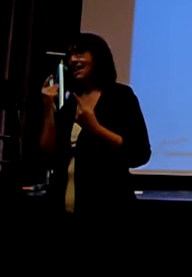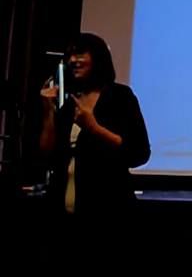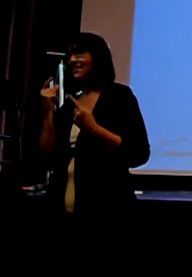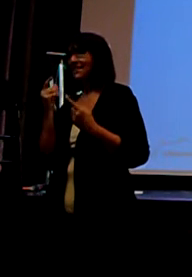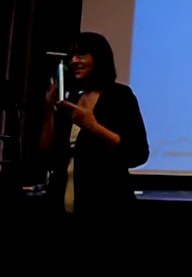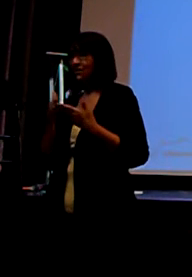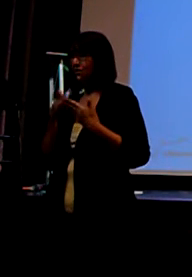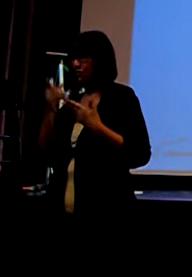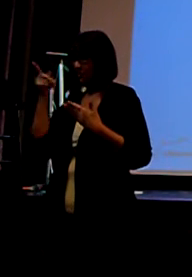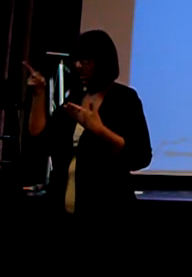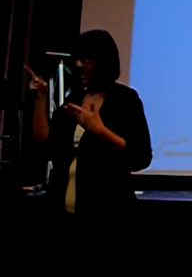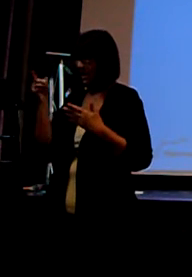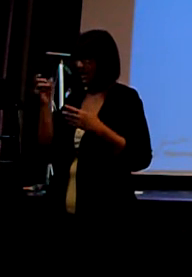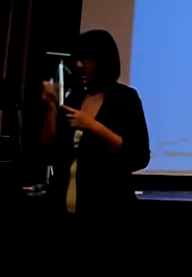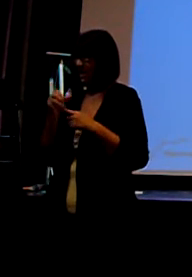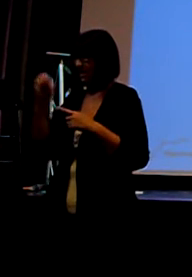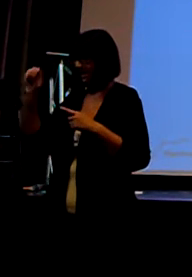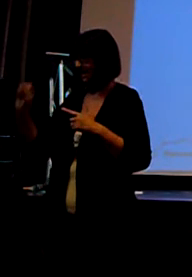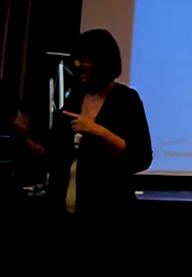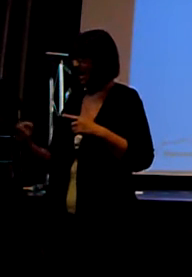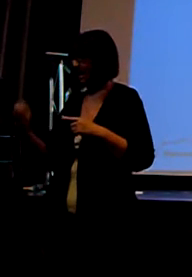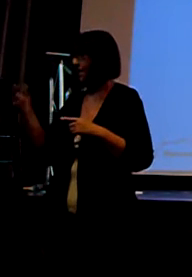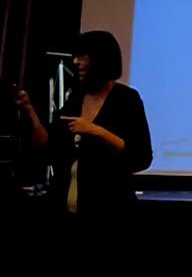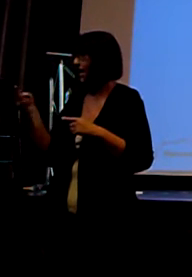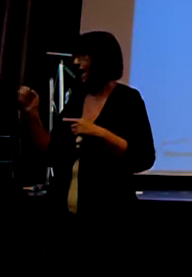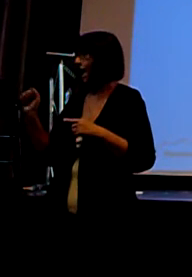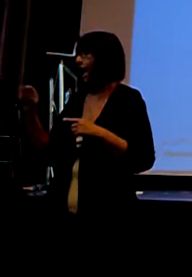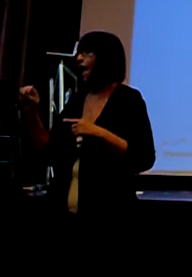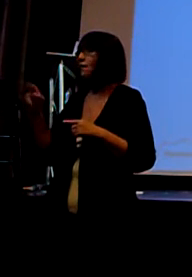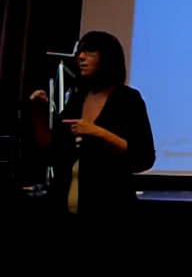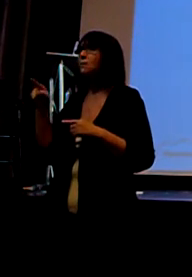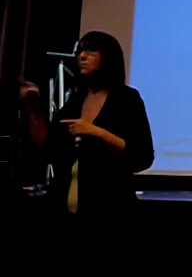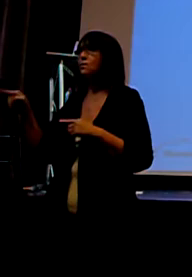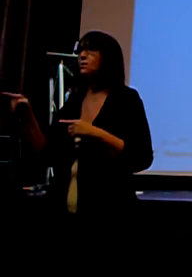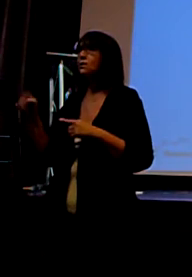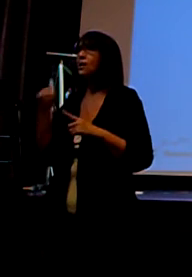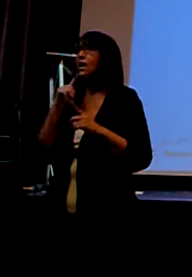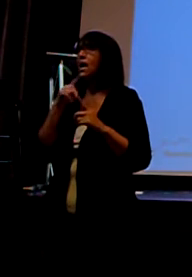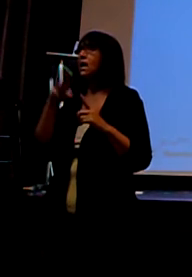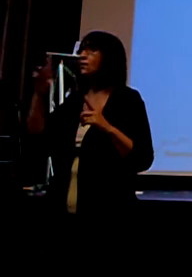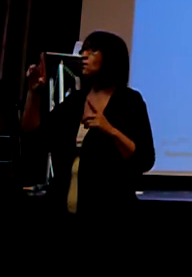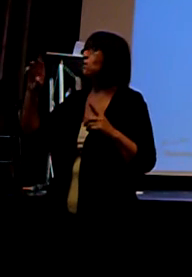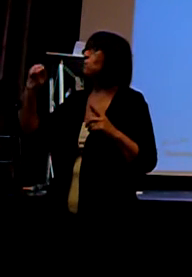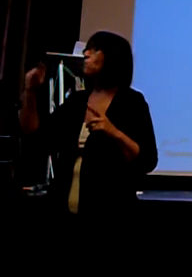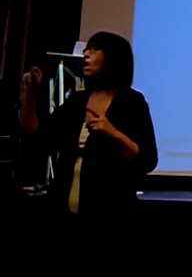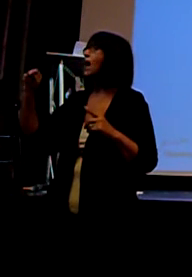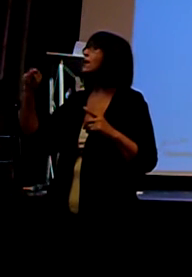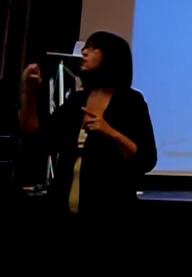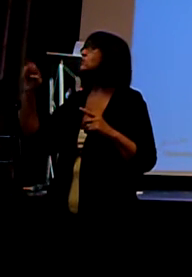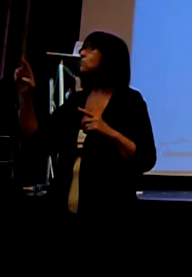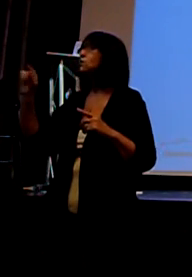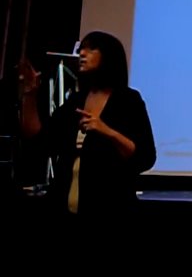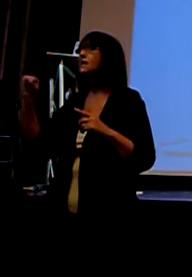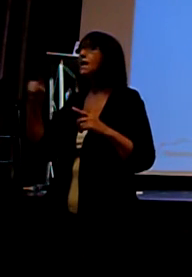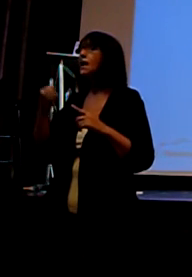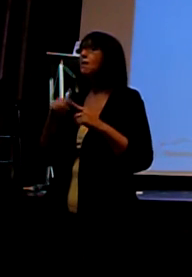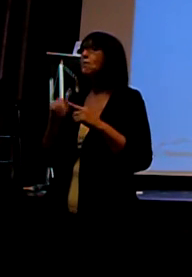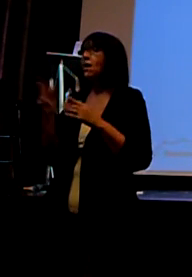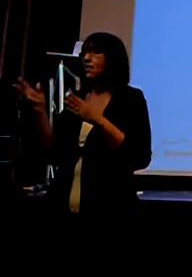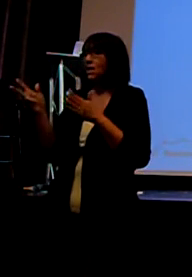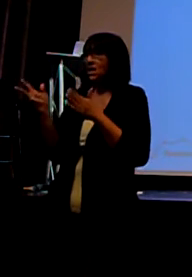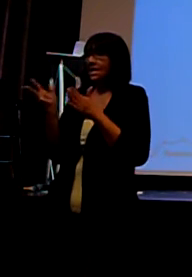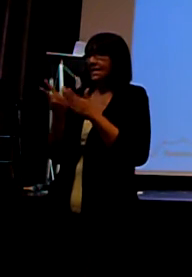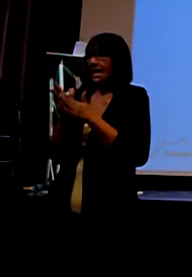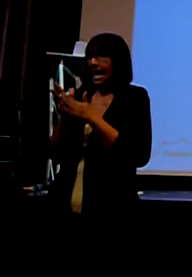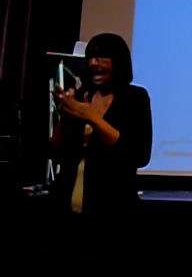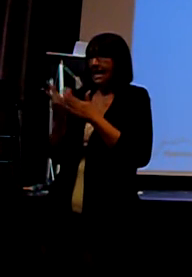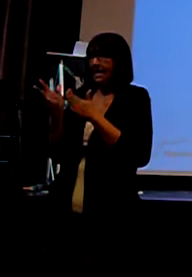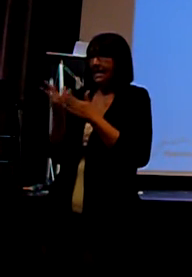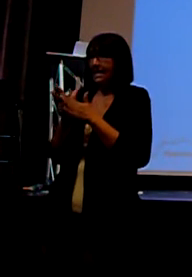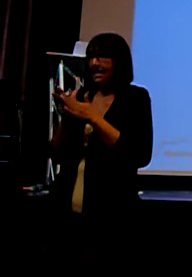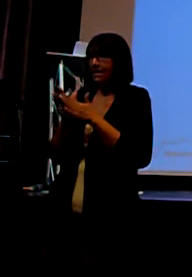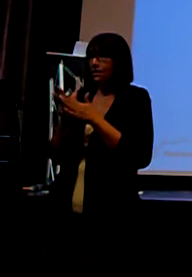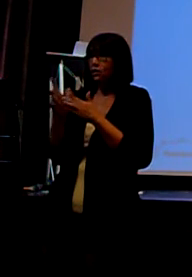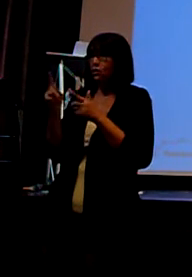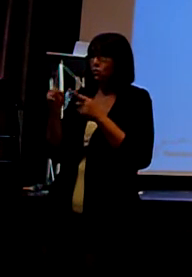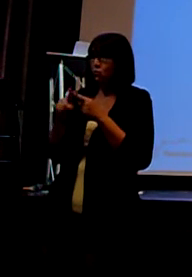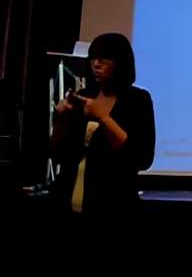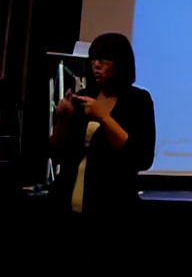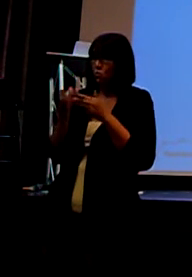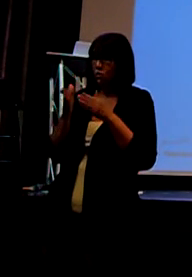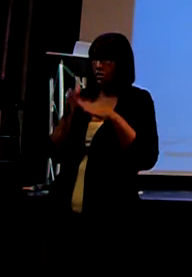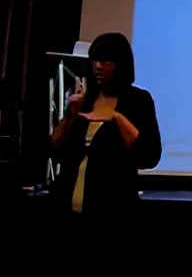Actually, they did in Southampton, and they did in Rotterdam. But the docking itself, the maneuver to the pier,